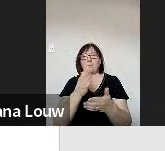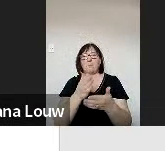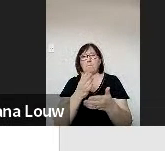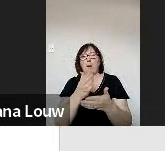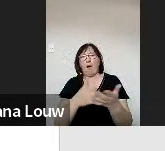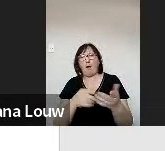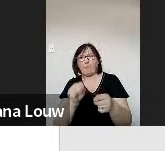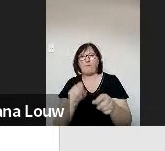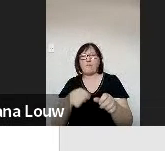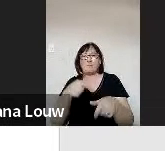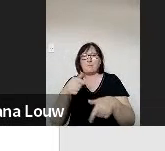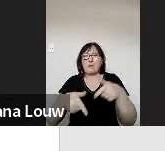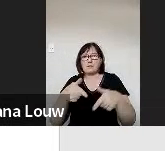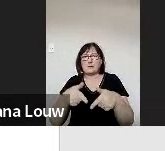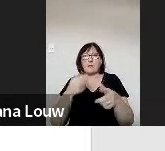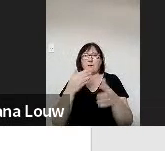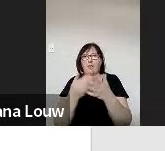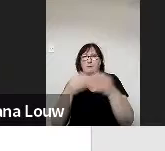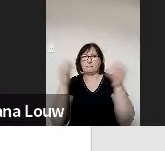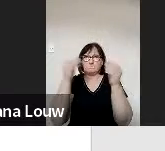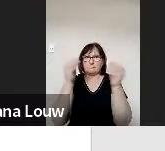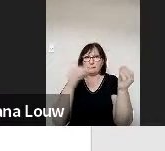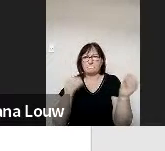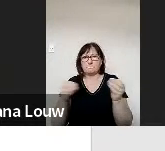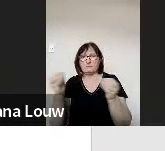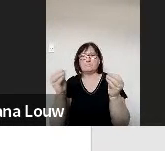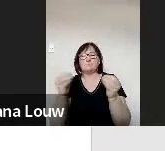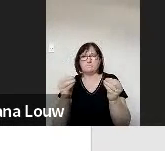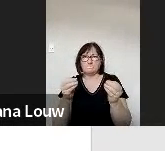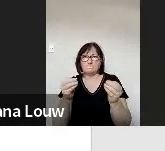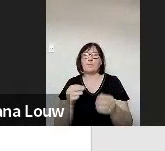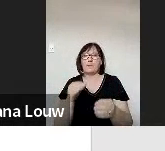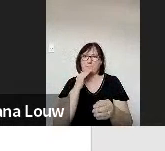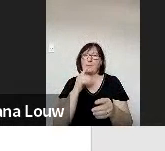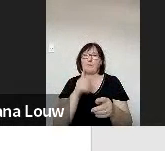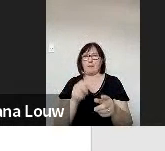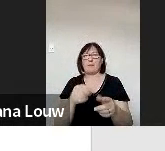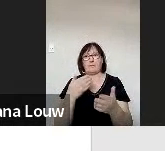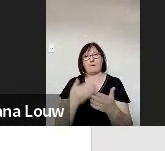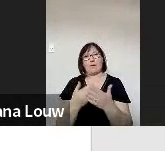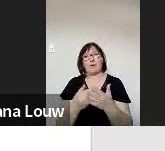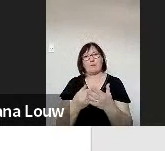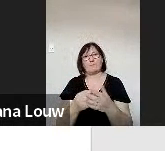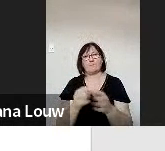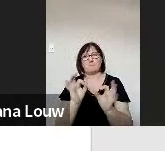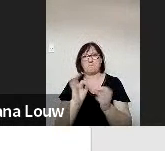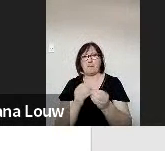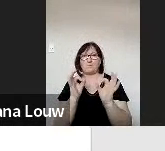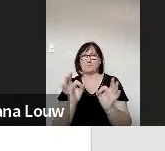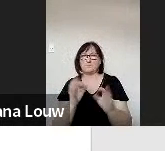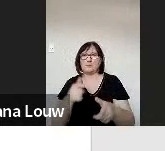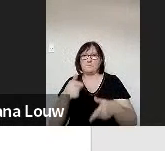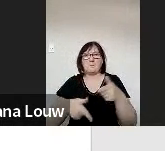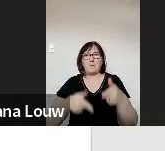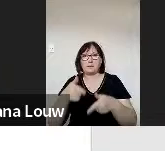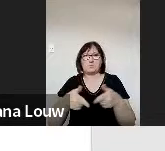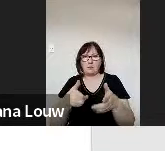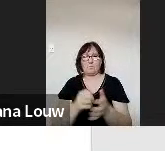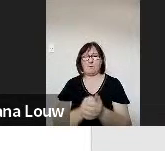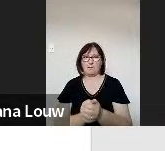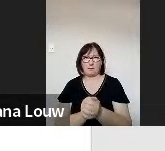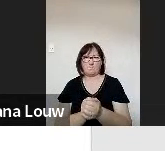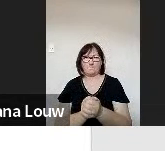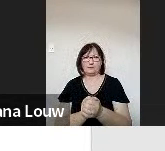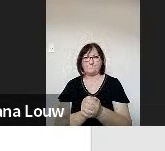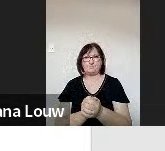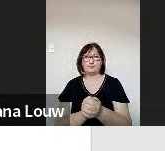unassembled incomplete parts of a bicycle as a complete bicycle. GRI 2B, this is a rule that provides